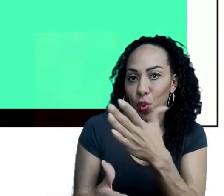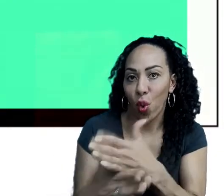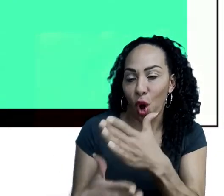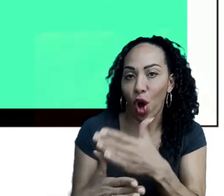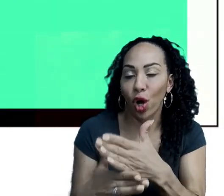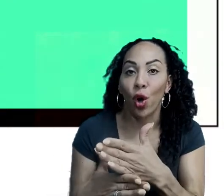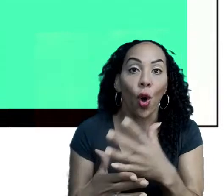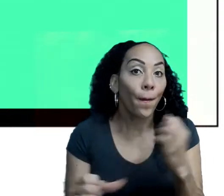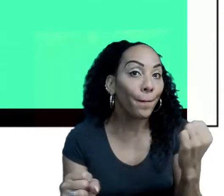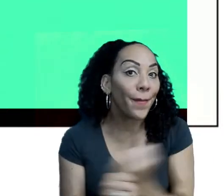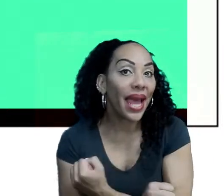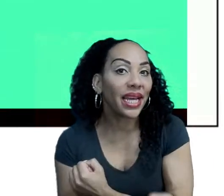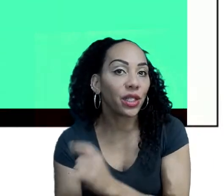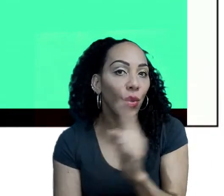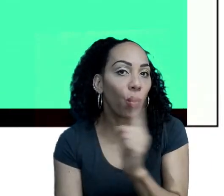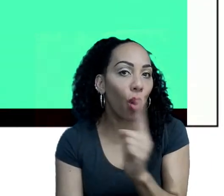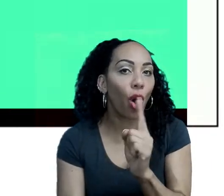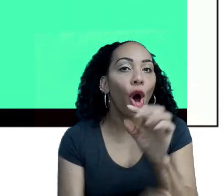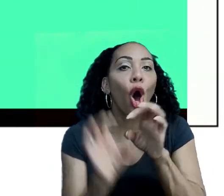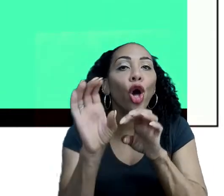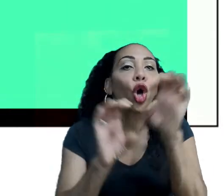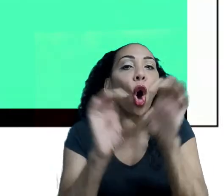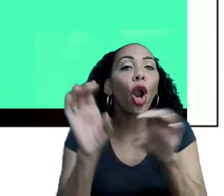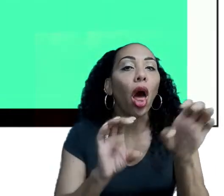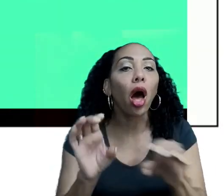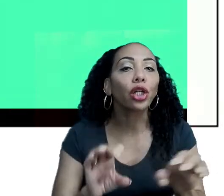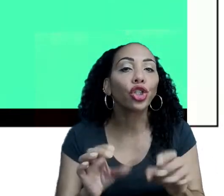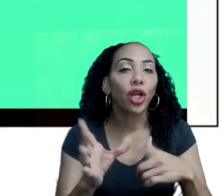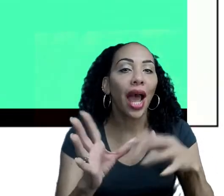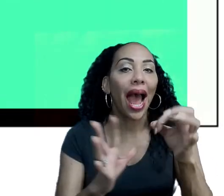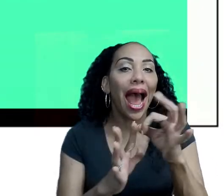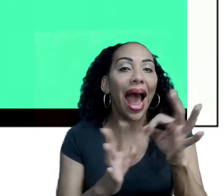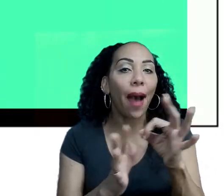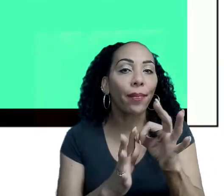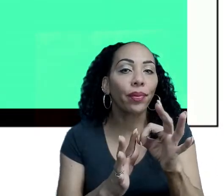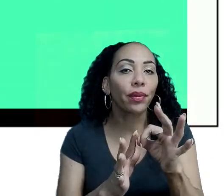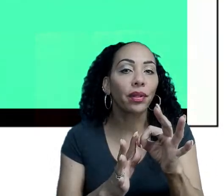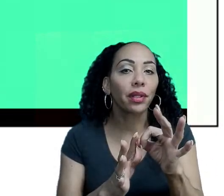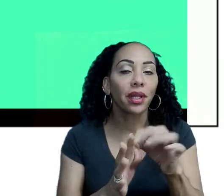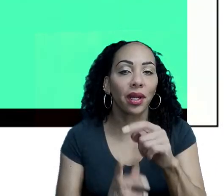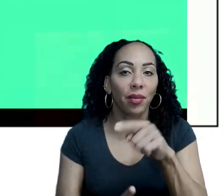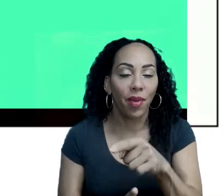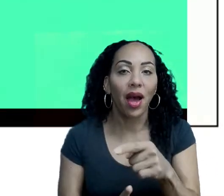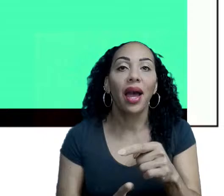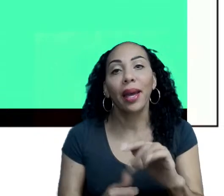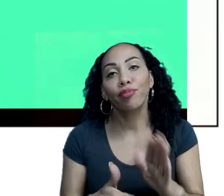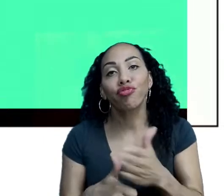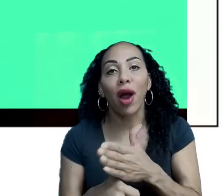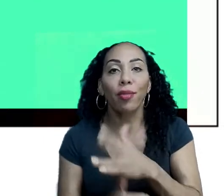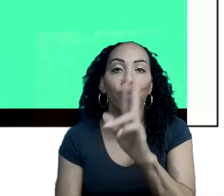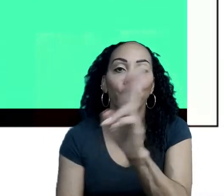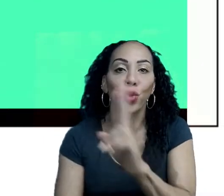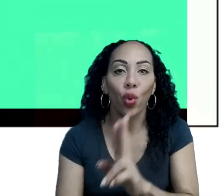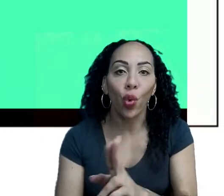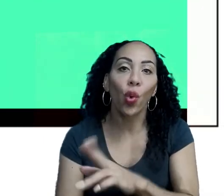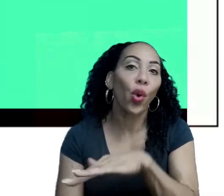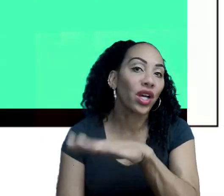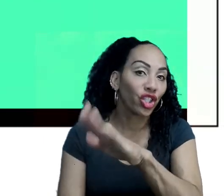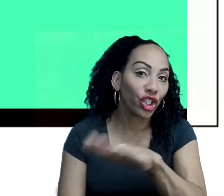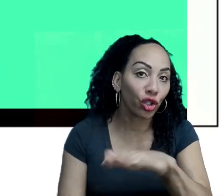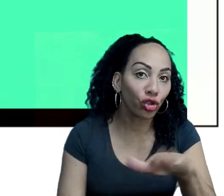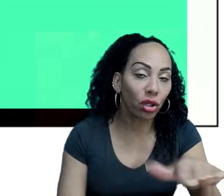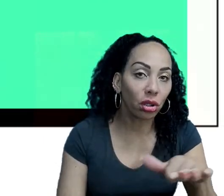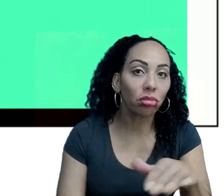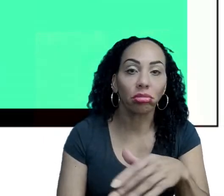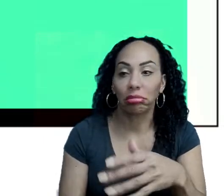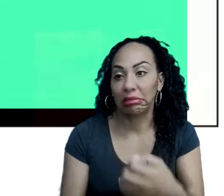decisions made by year 6 pupils in a primary school in Wales that were triggering conversations between the Tate in London and the estate of